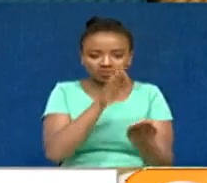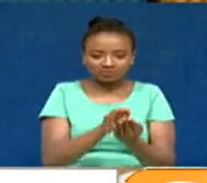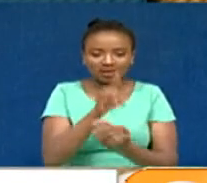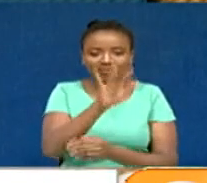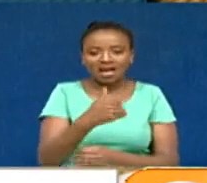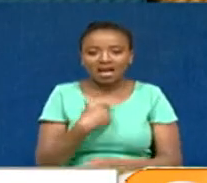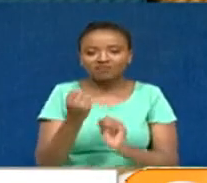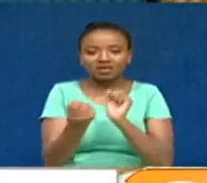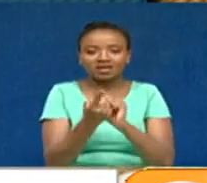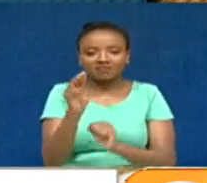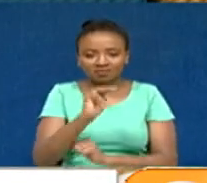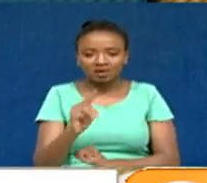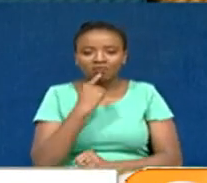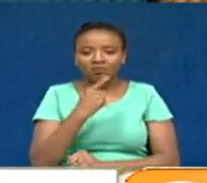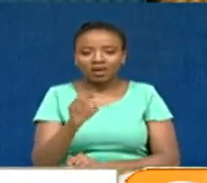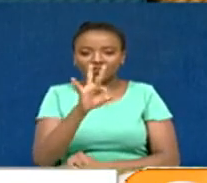with